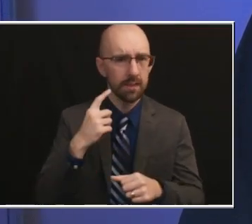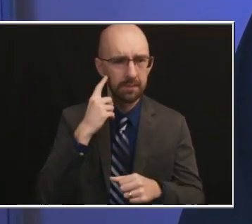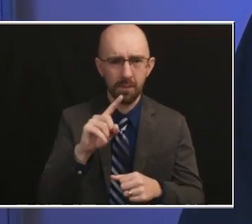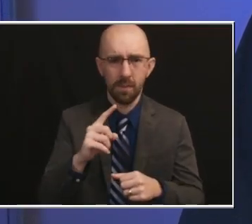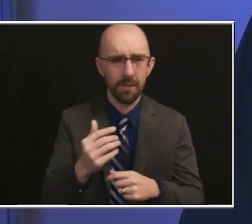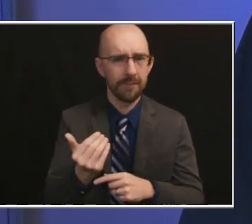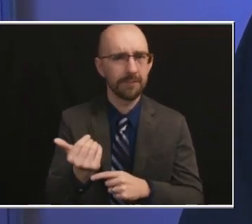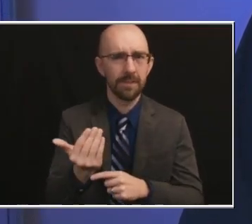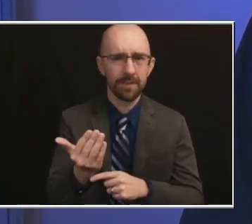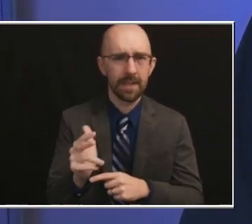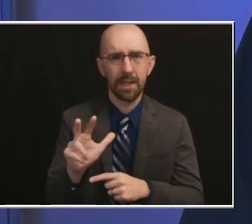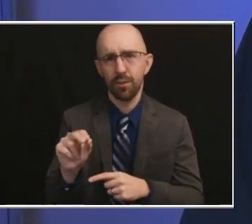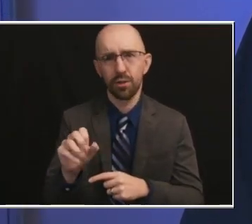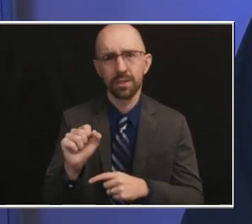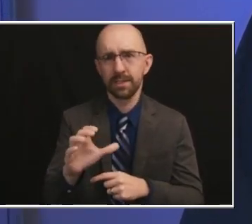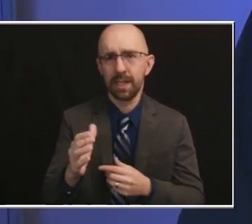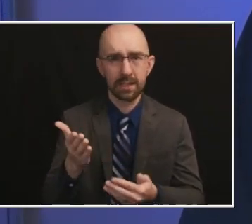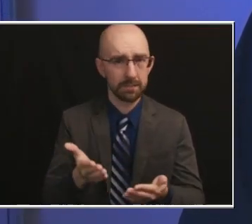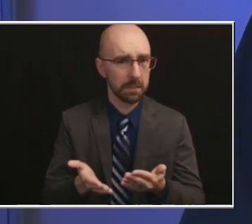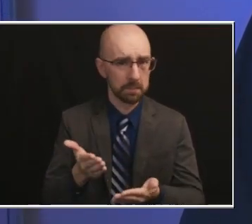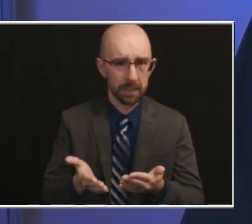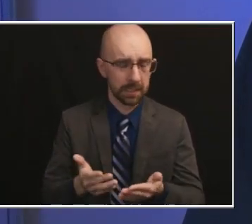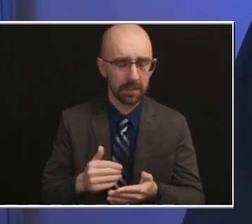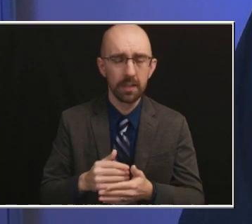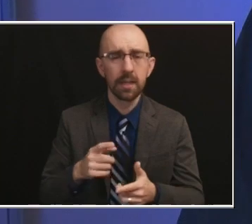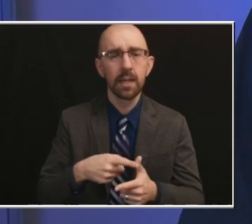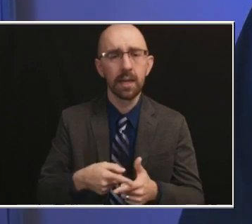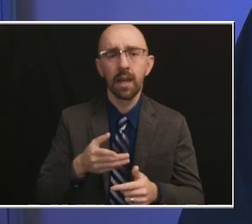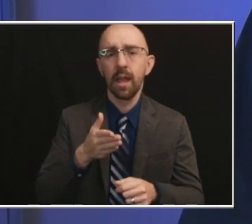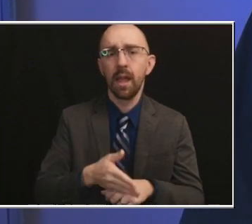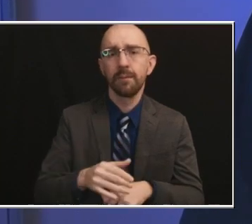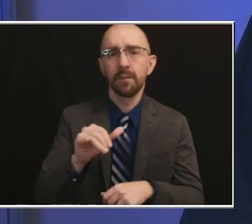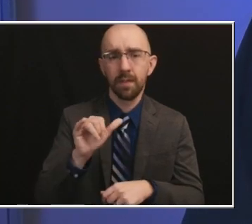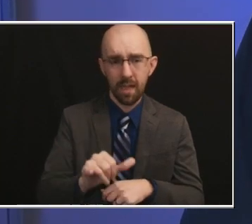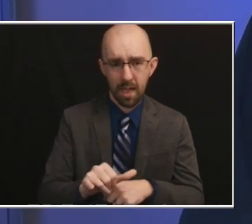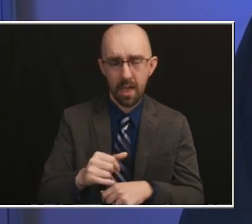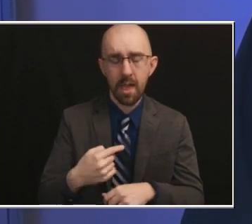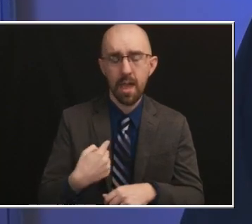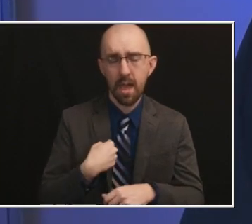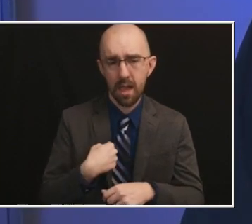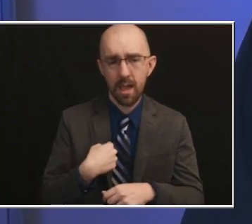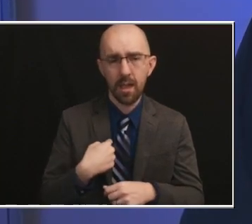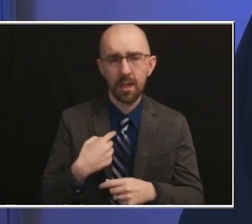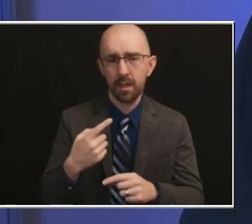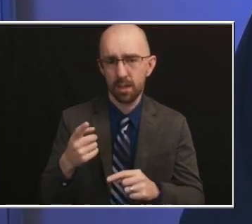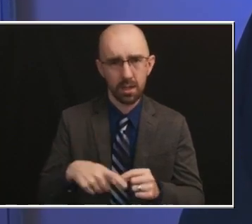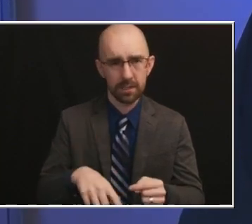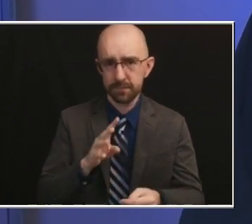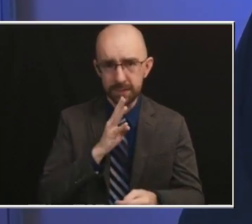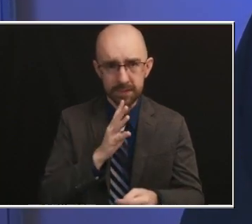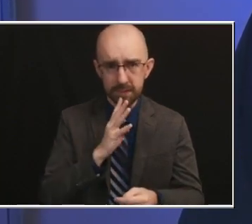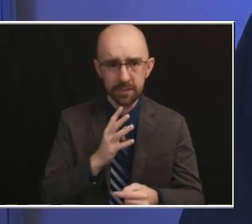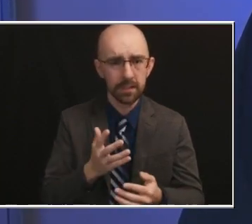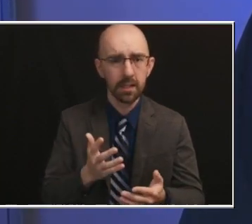30 seconds maybe. And then after that, I could not speak.